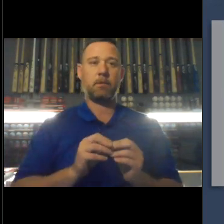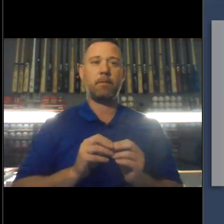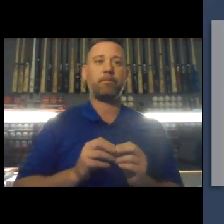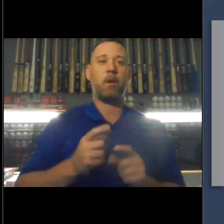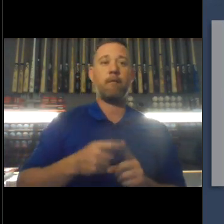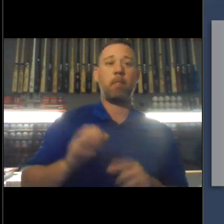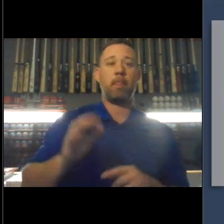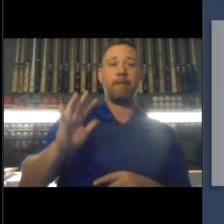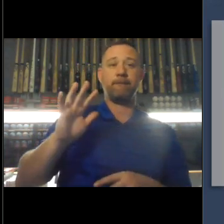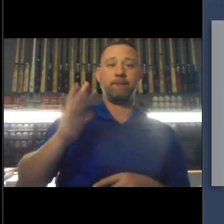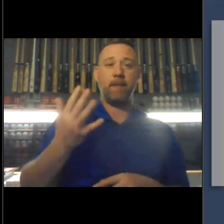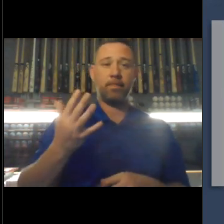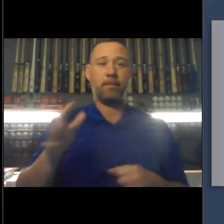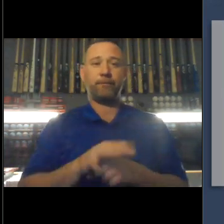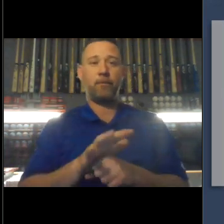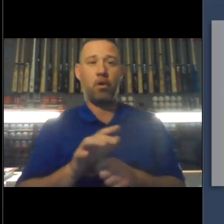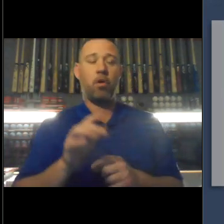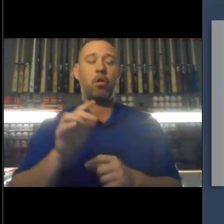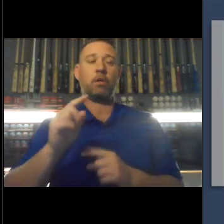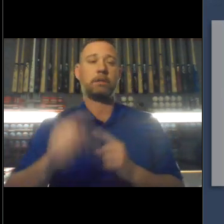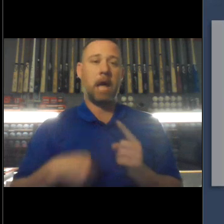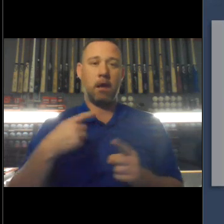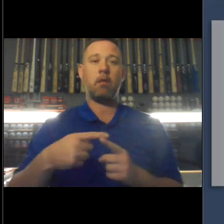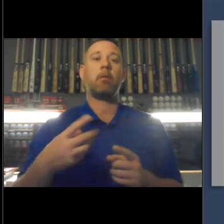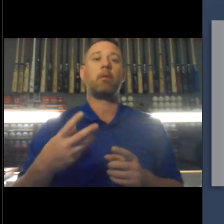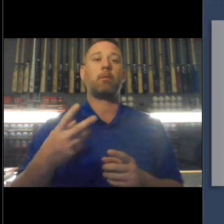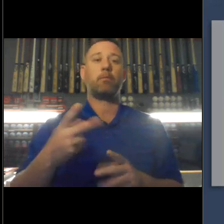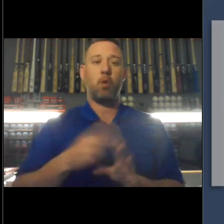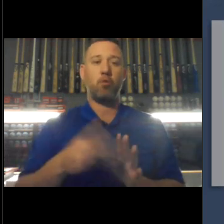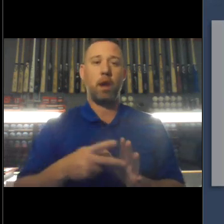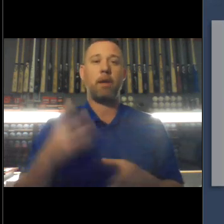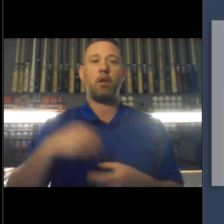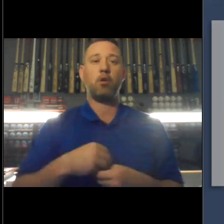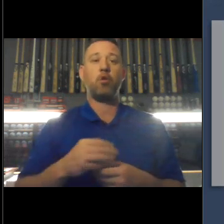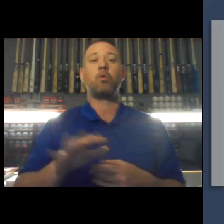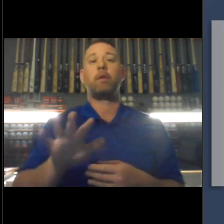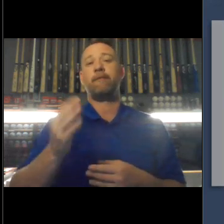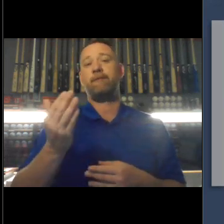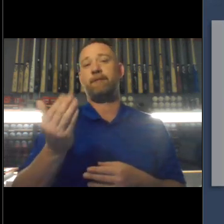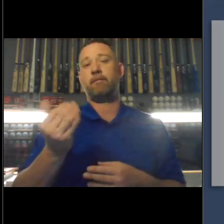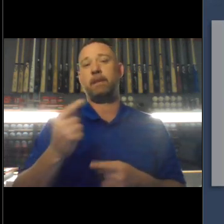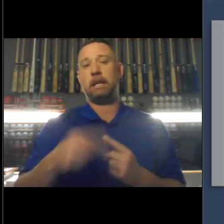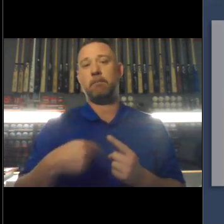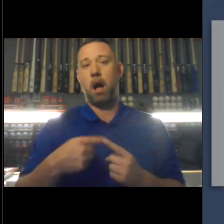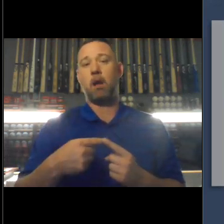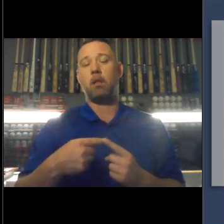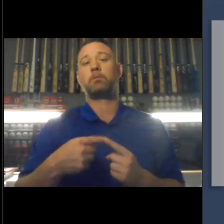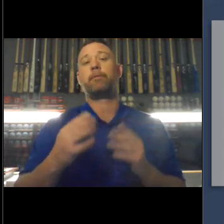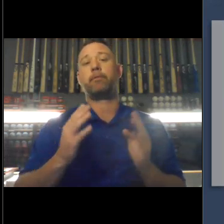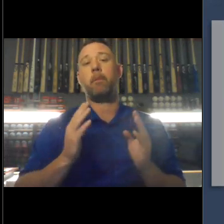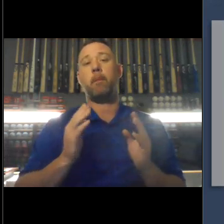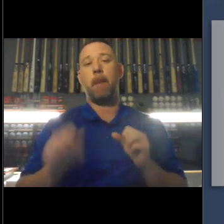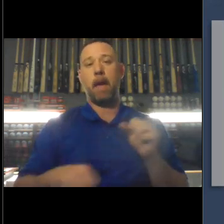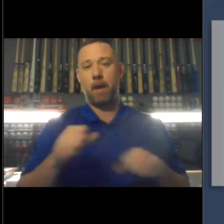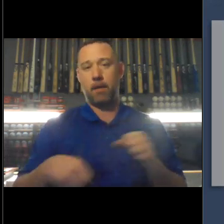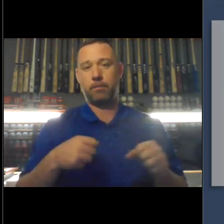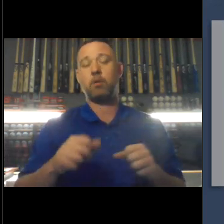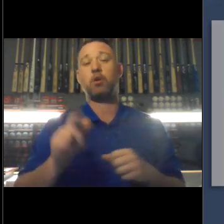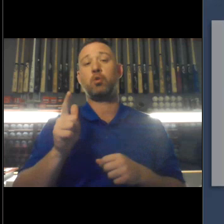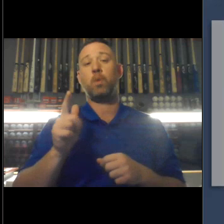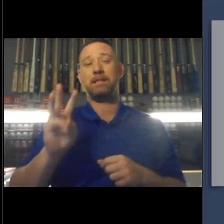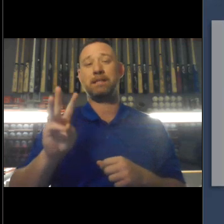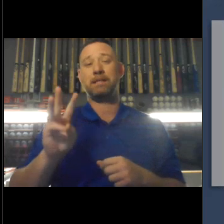fifth full cycle of the program include approximately 15 miles of Class 1 bike paths, 26 miles